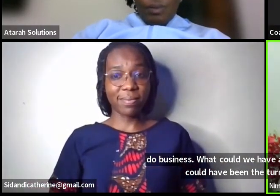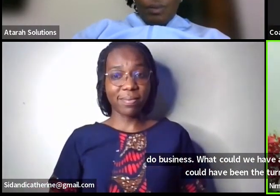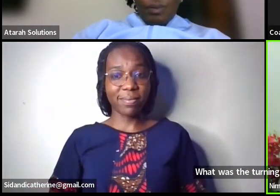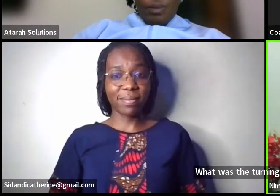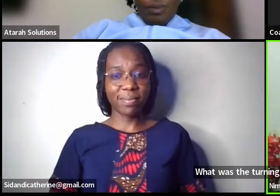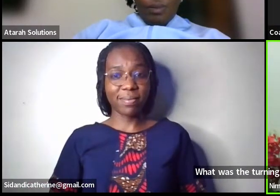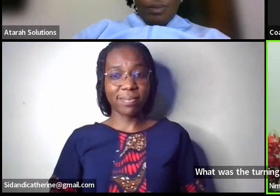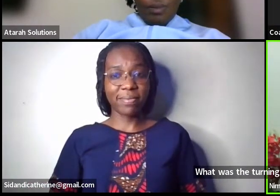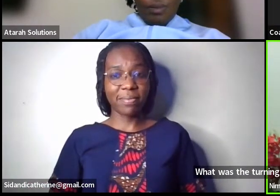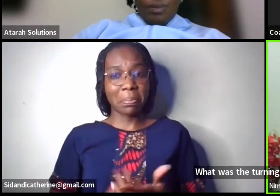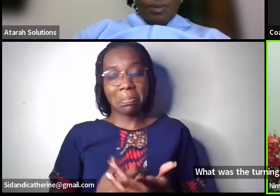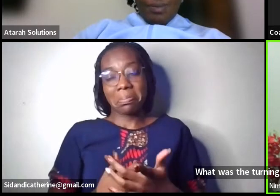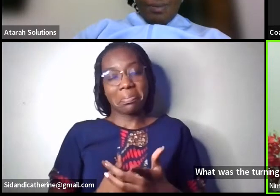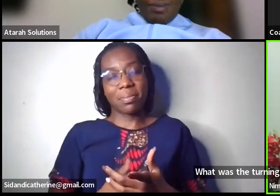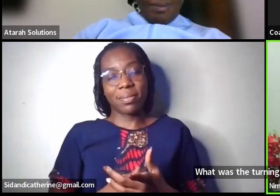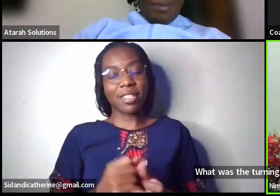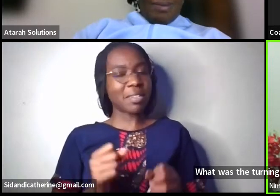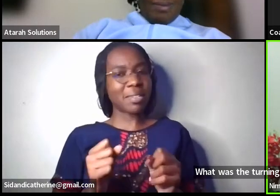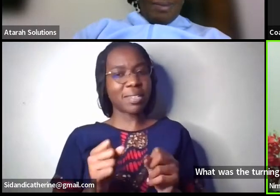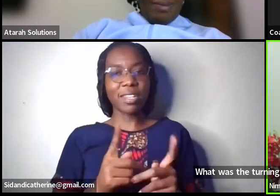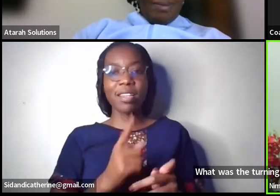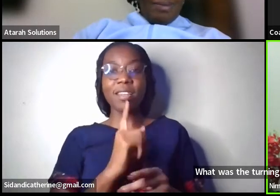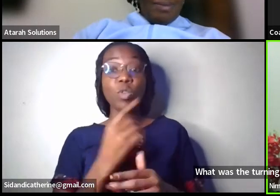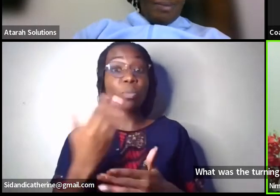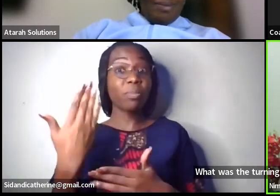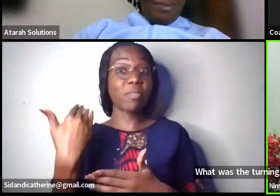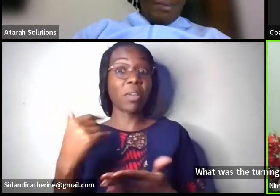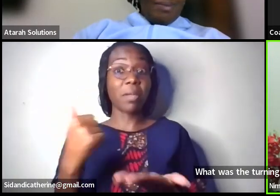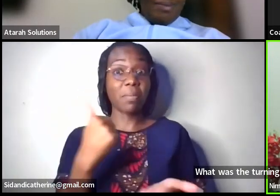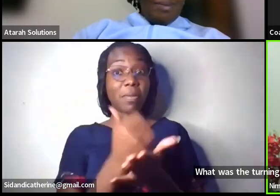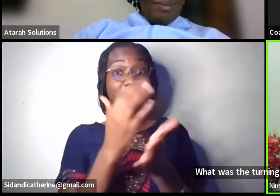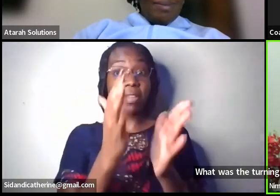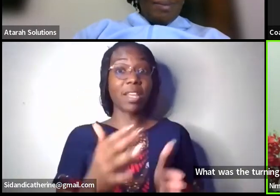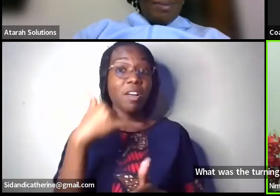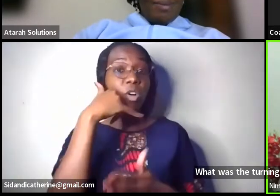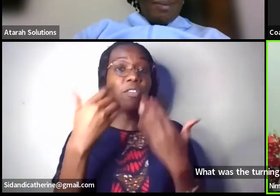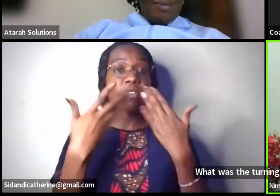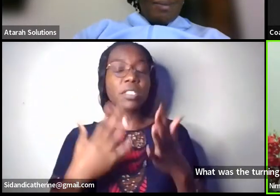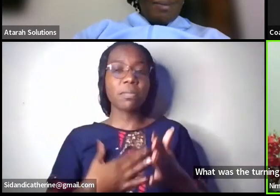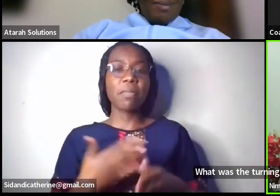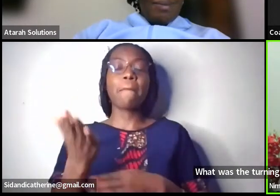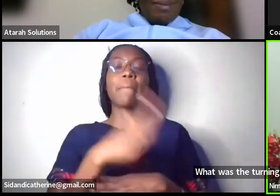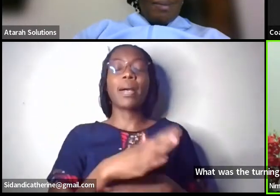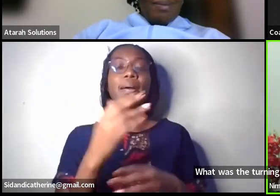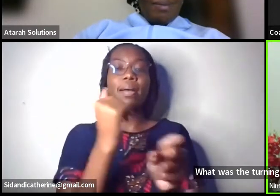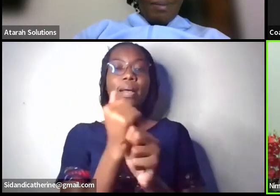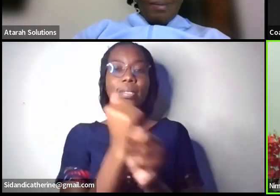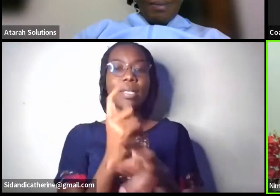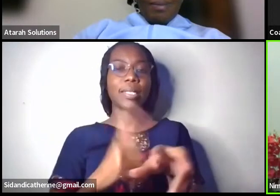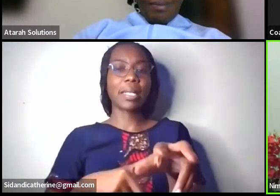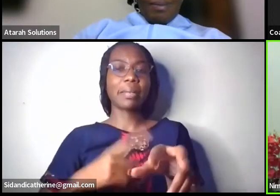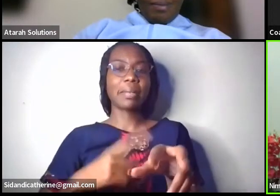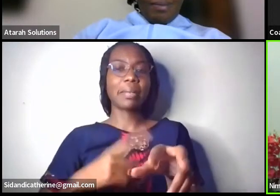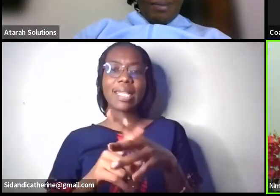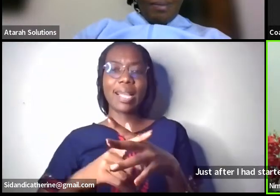I'd say, in fact, my previous employer called me back just after I had started. I think I